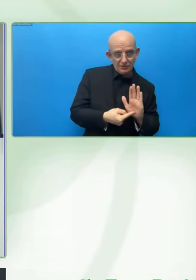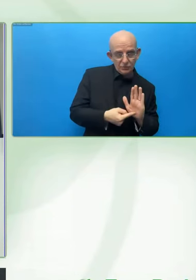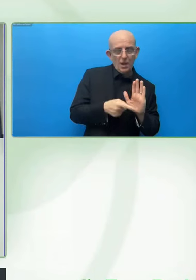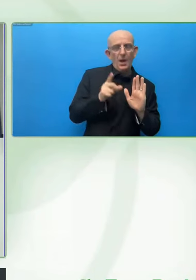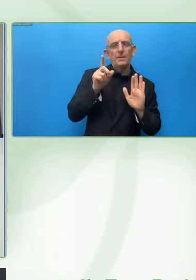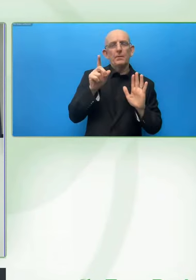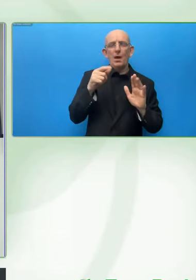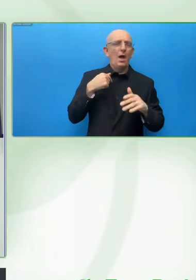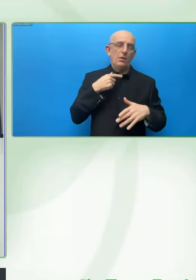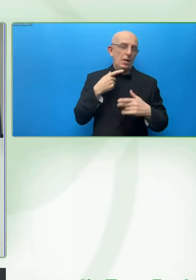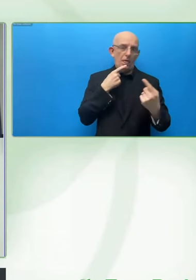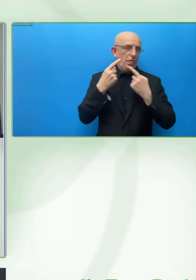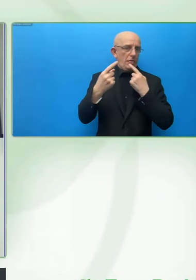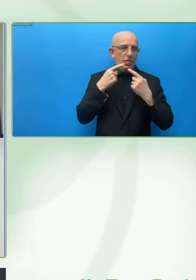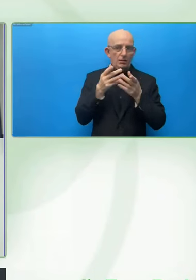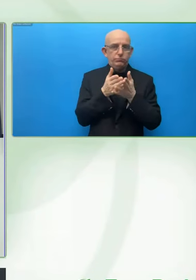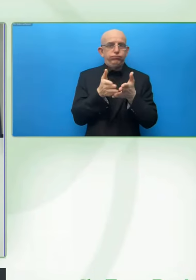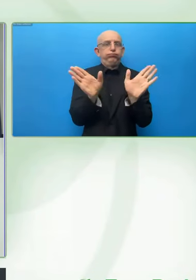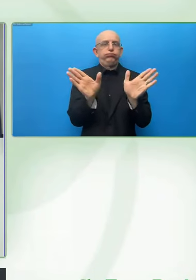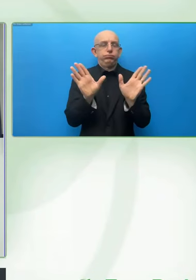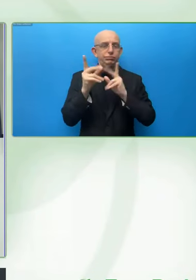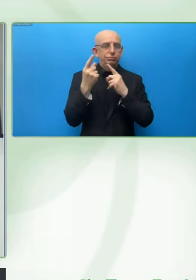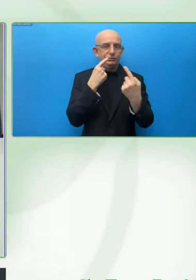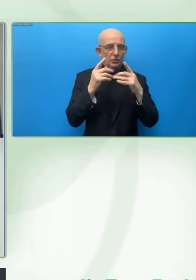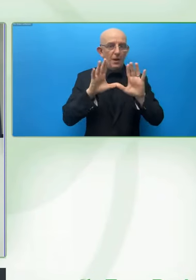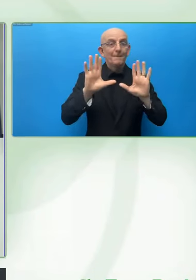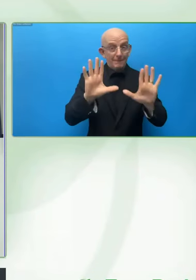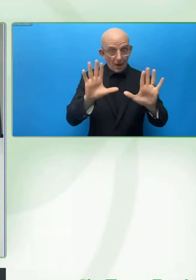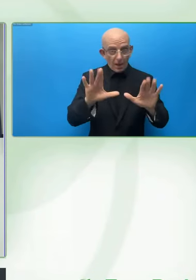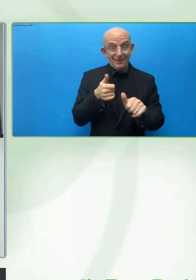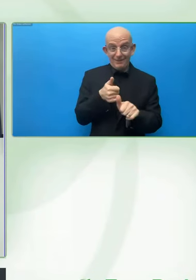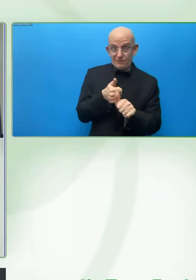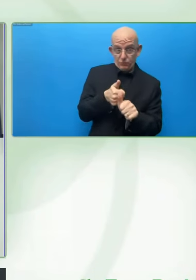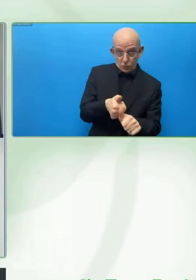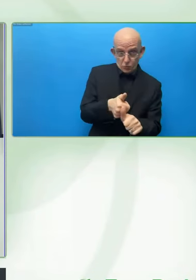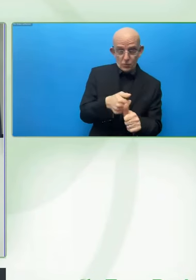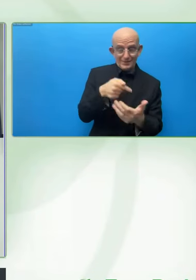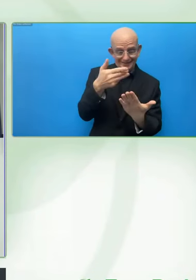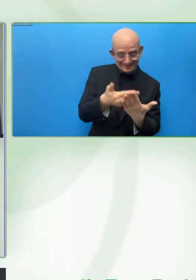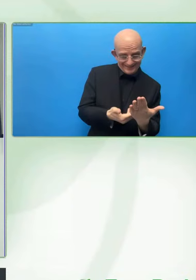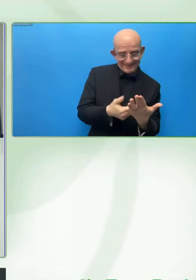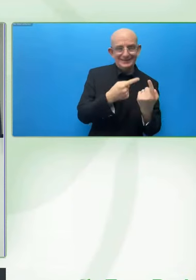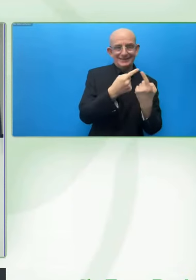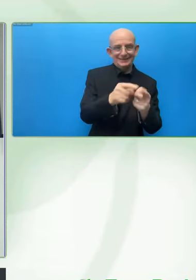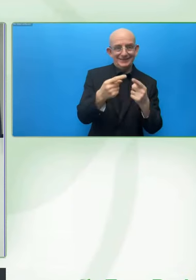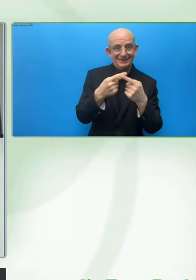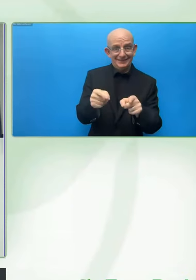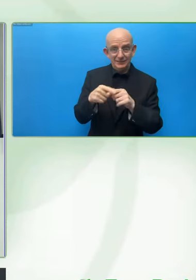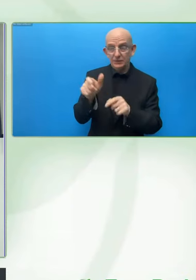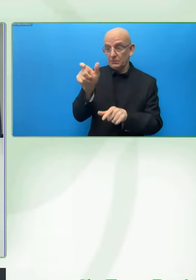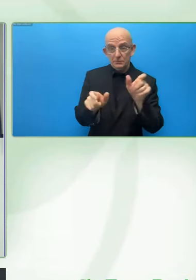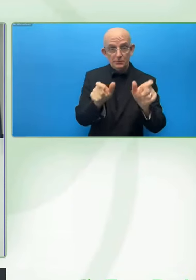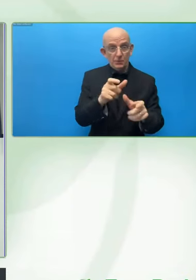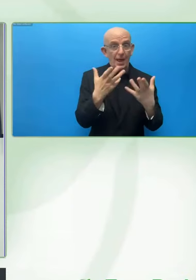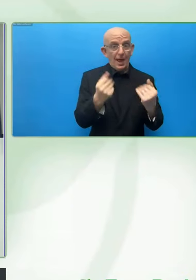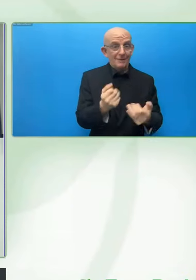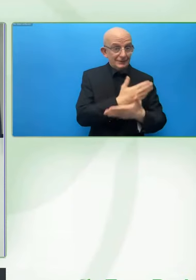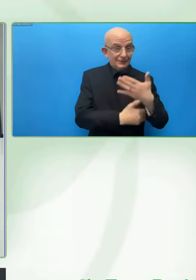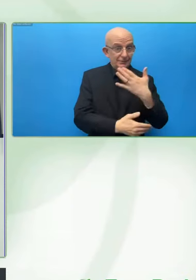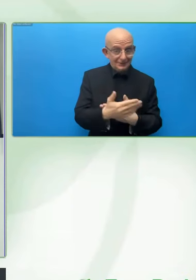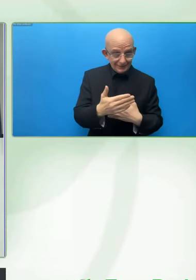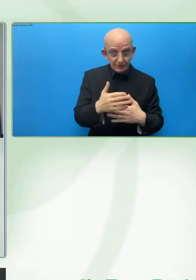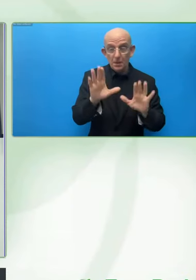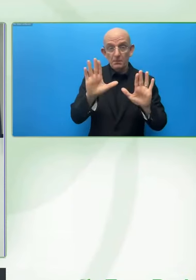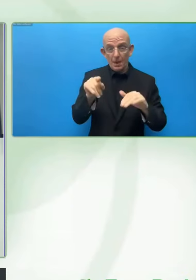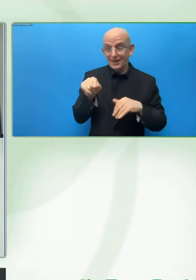where EU itself, we are supporting it via funding. For example, with the European